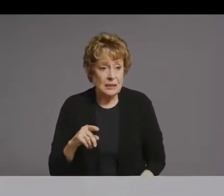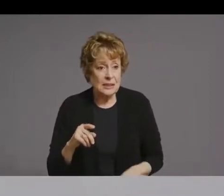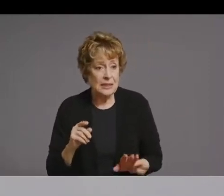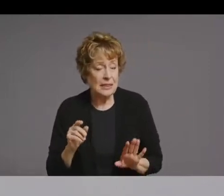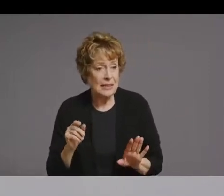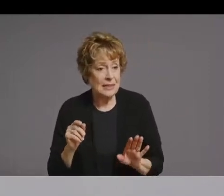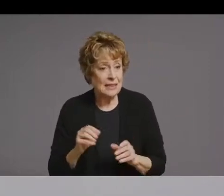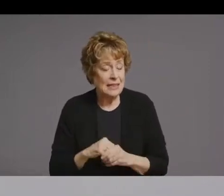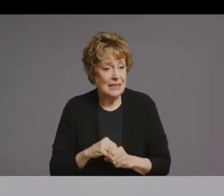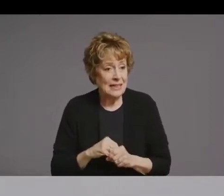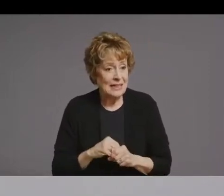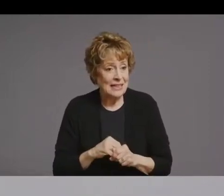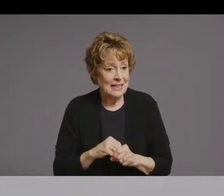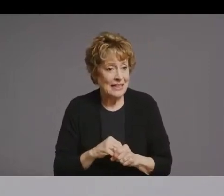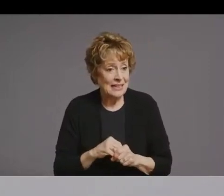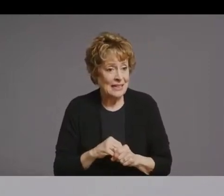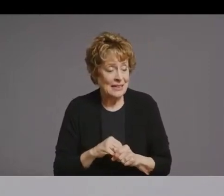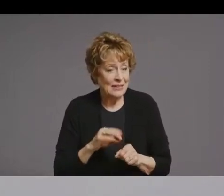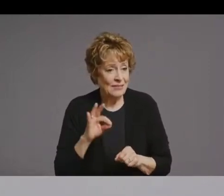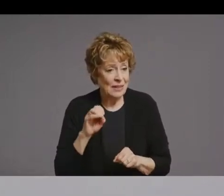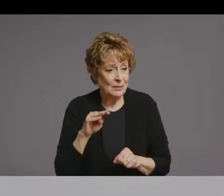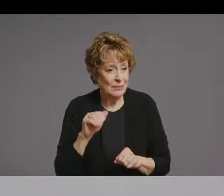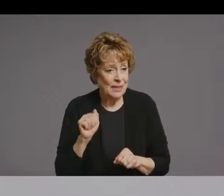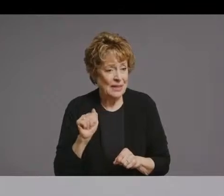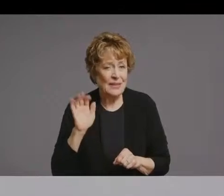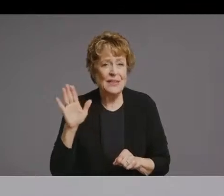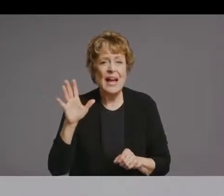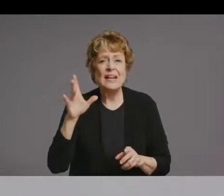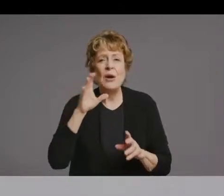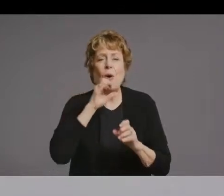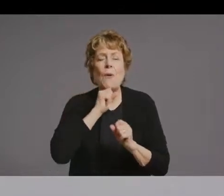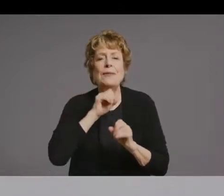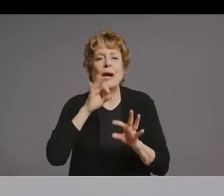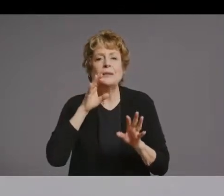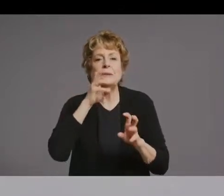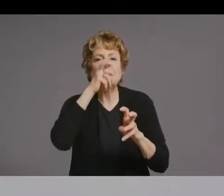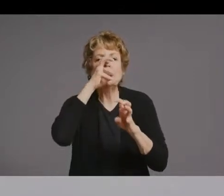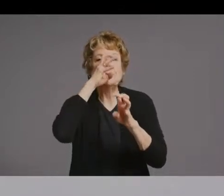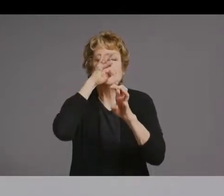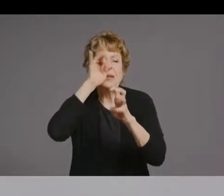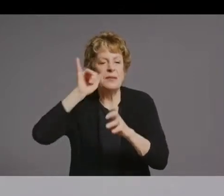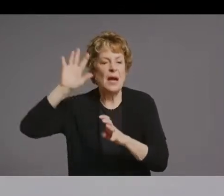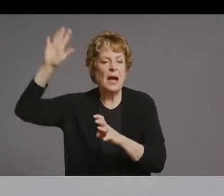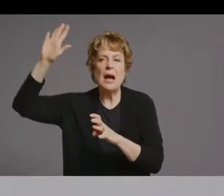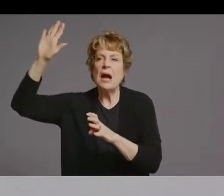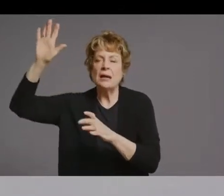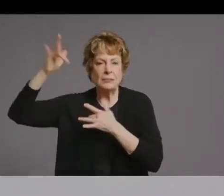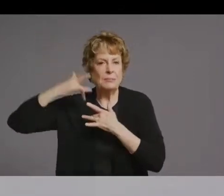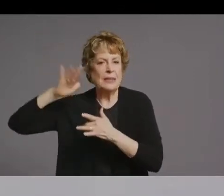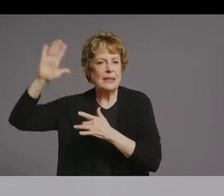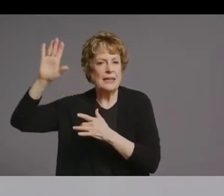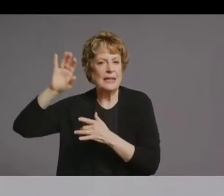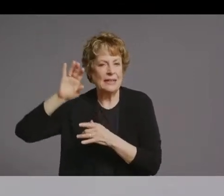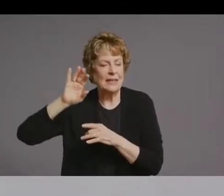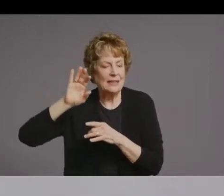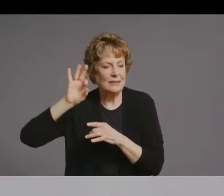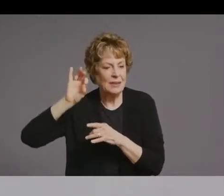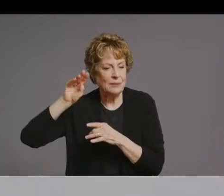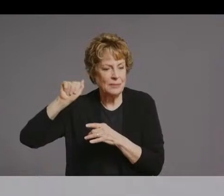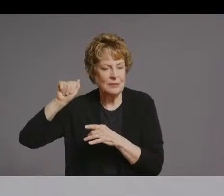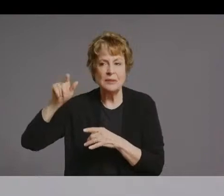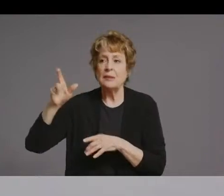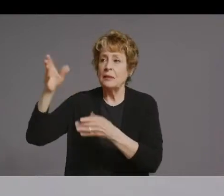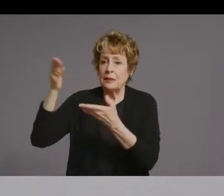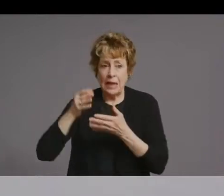expects the state to sign on to. We just replaced state with Pima County in a lot of that language. When you look at the